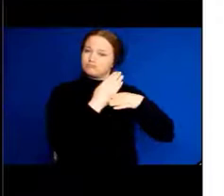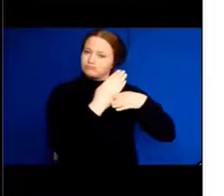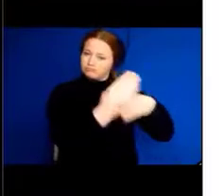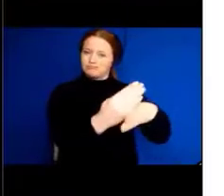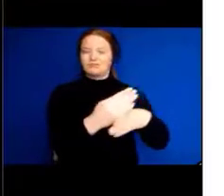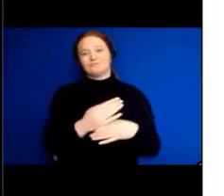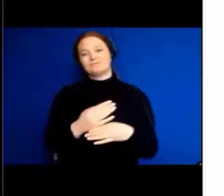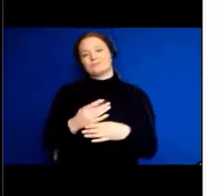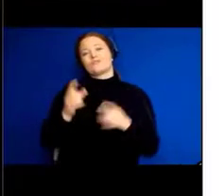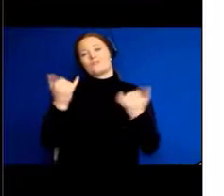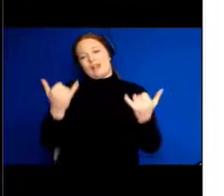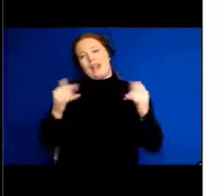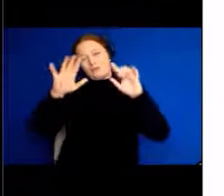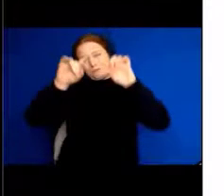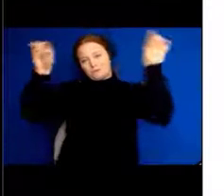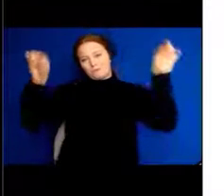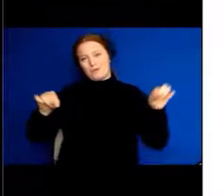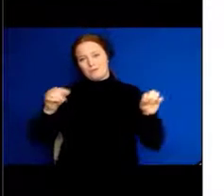Next slide, please.